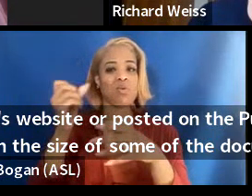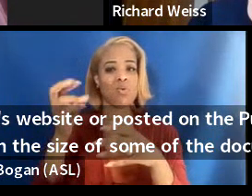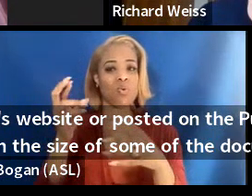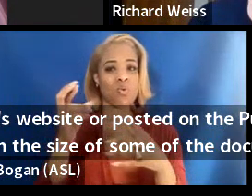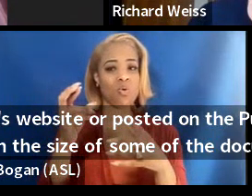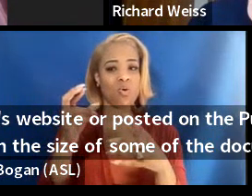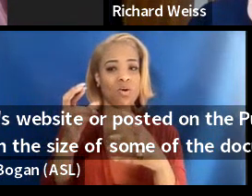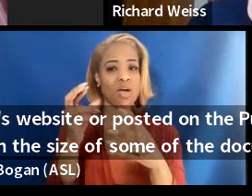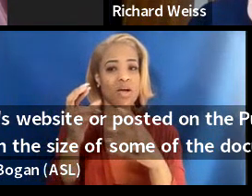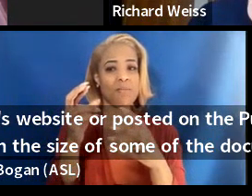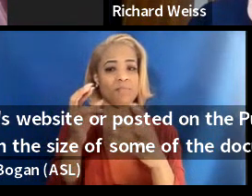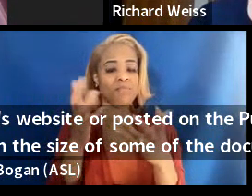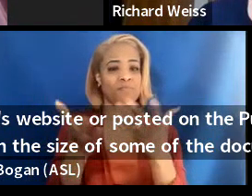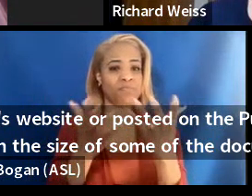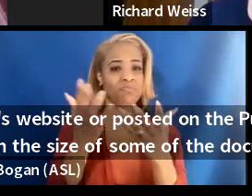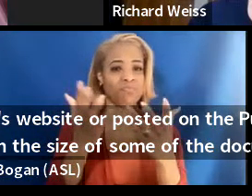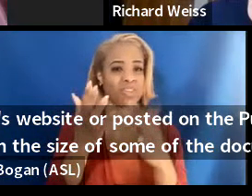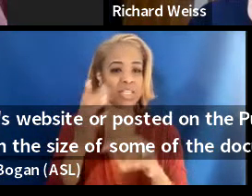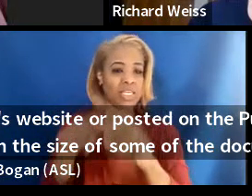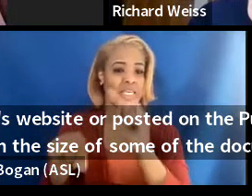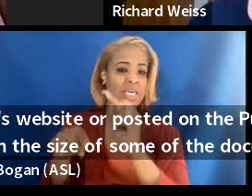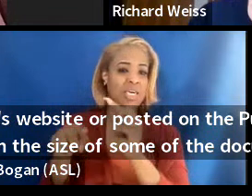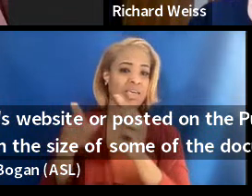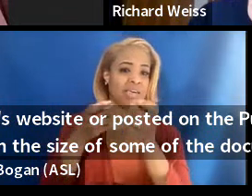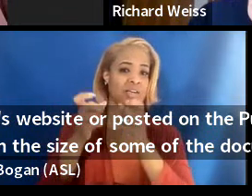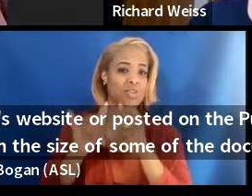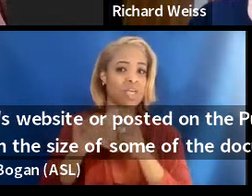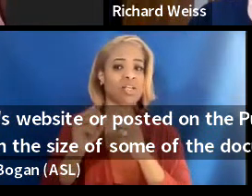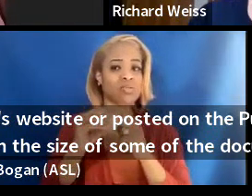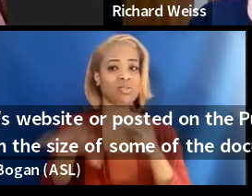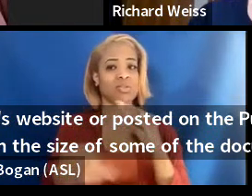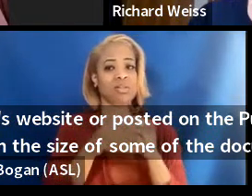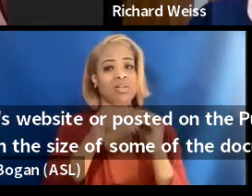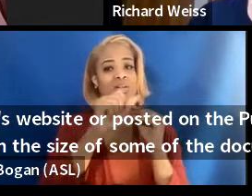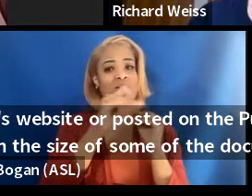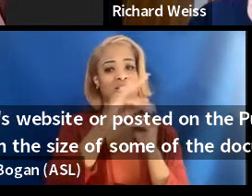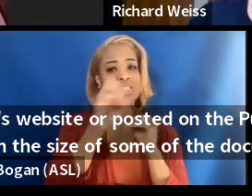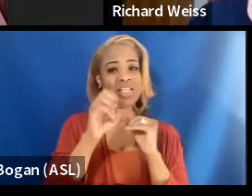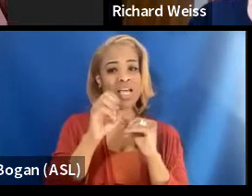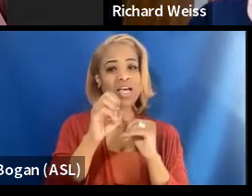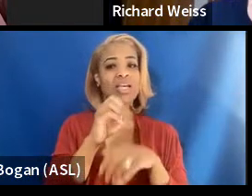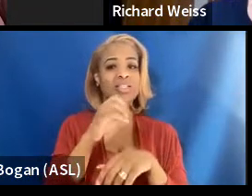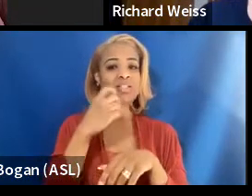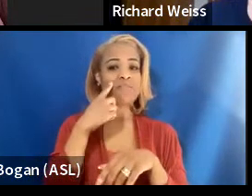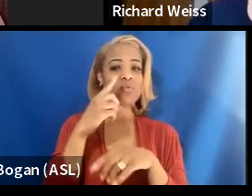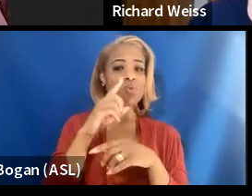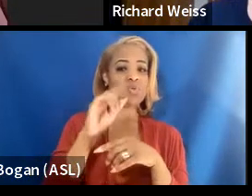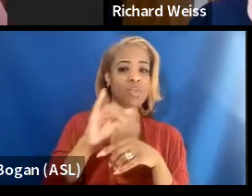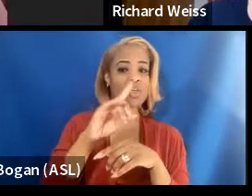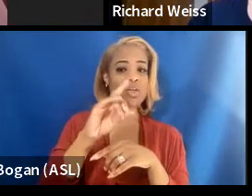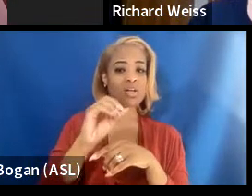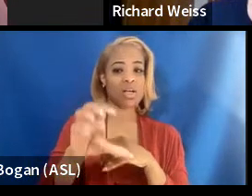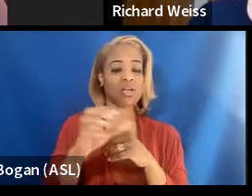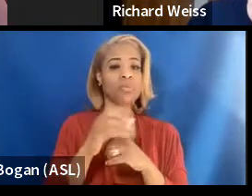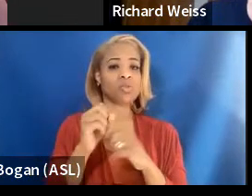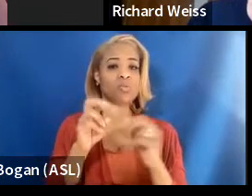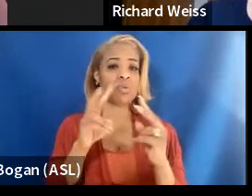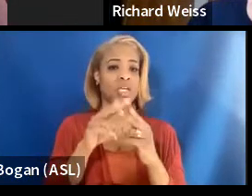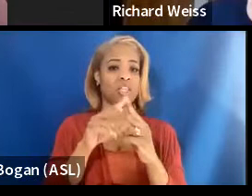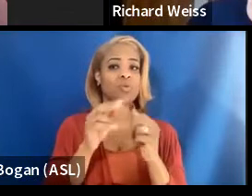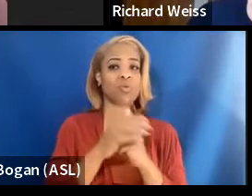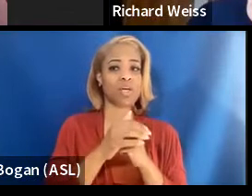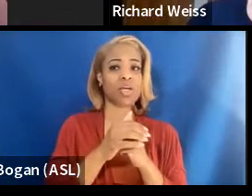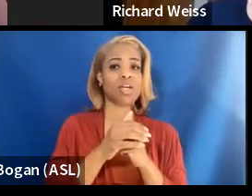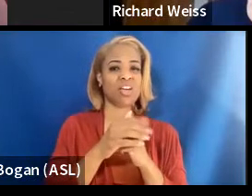lends itself more readily to the additional, you know, size and capacity of posting significant size documents. Either way, we believe it's consistent